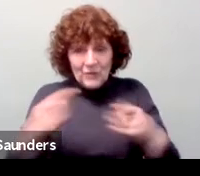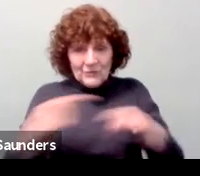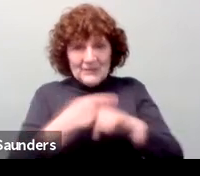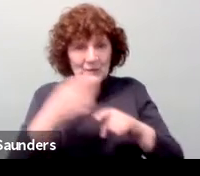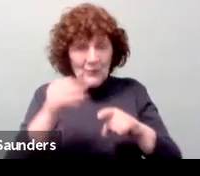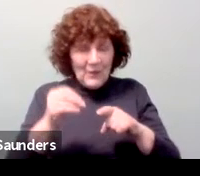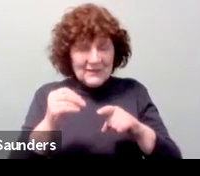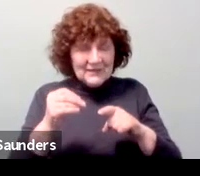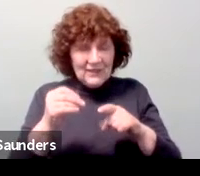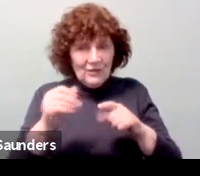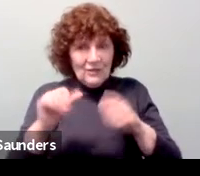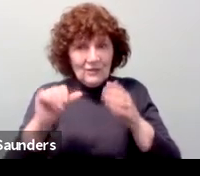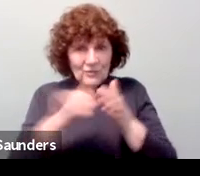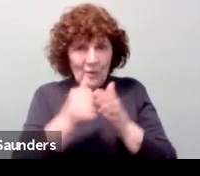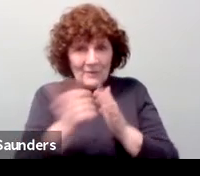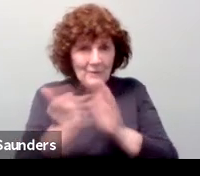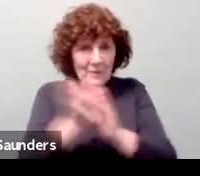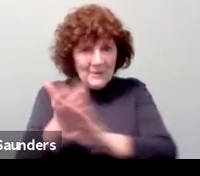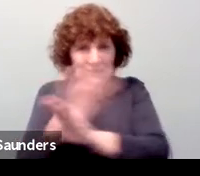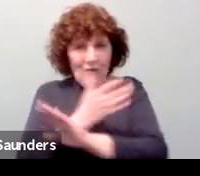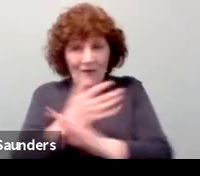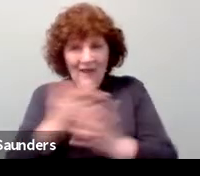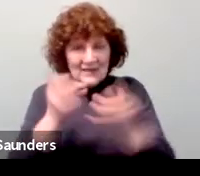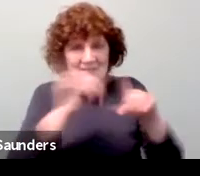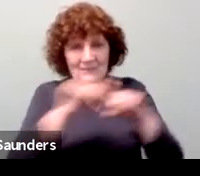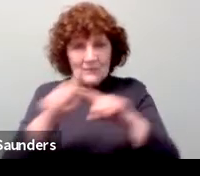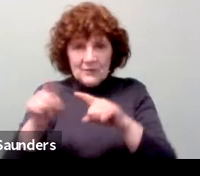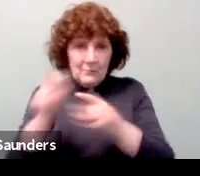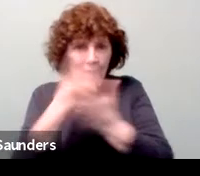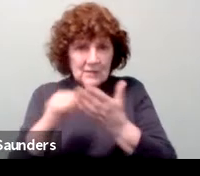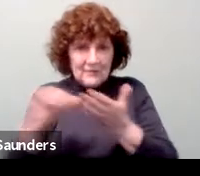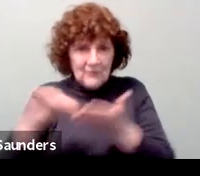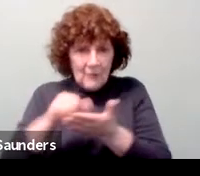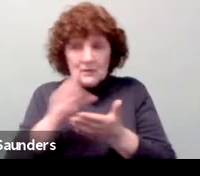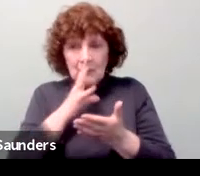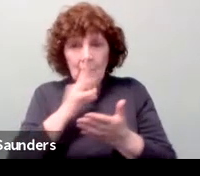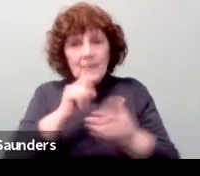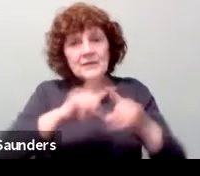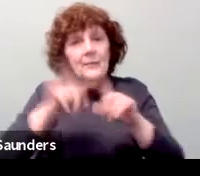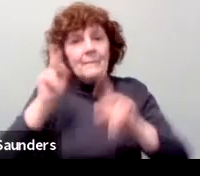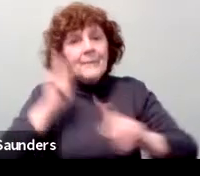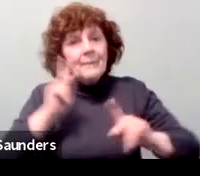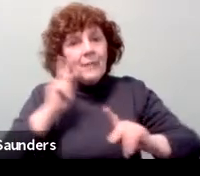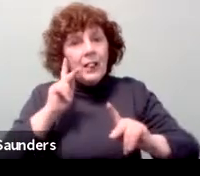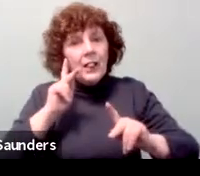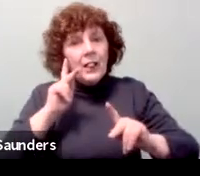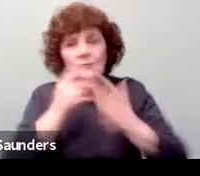place, it tells us about various individuals who are able, notwithstanding the law, to take